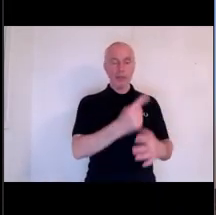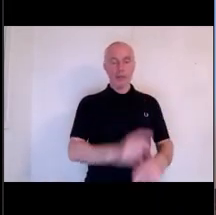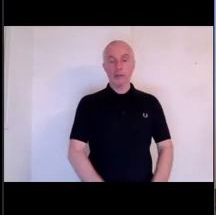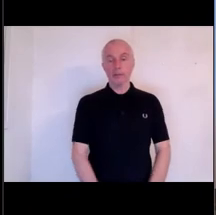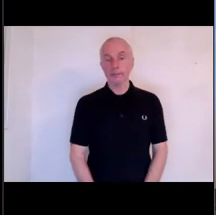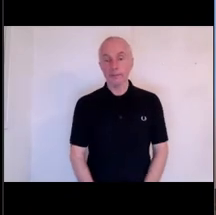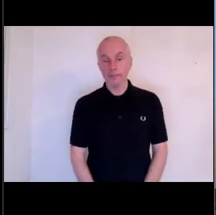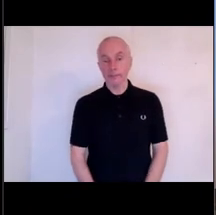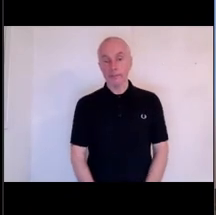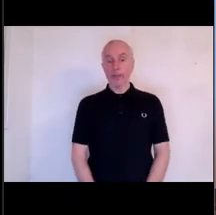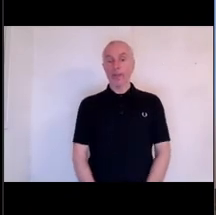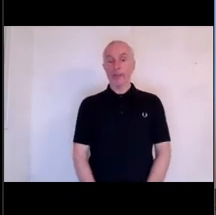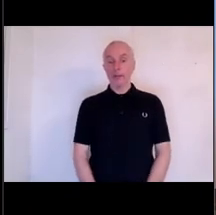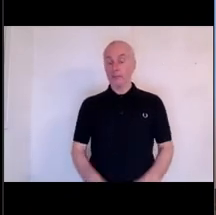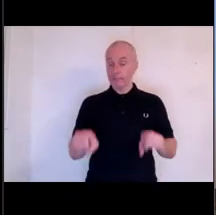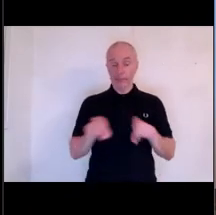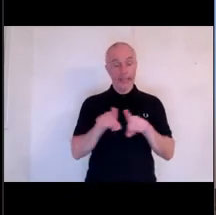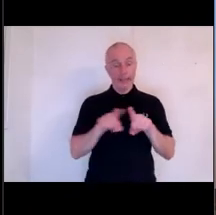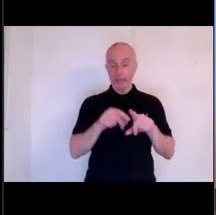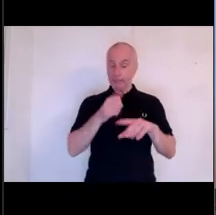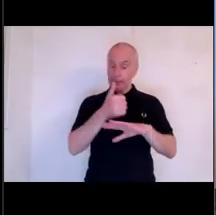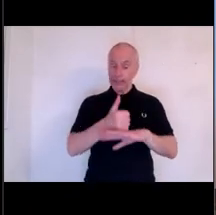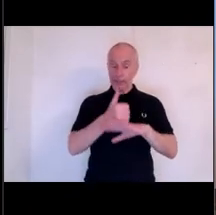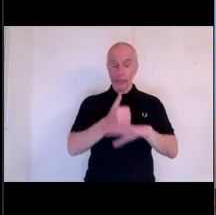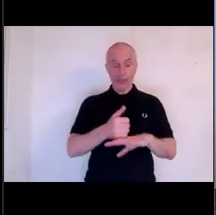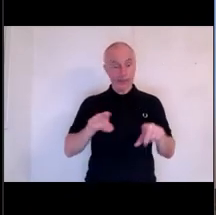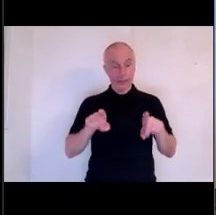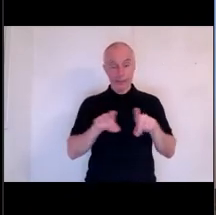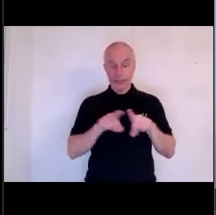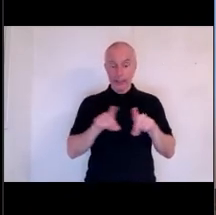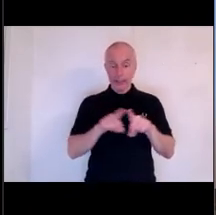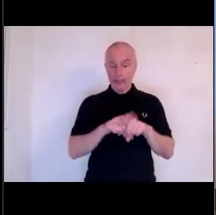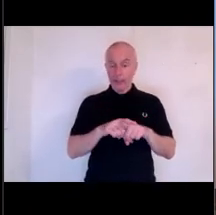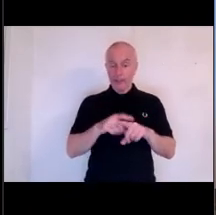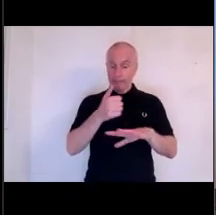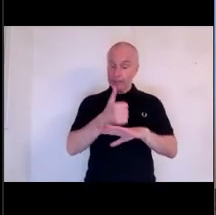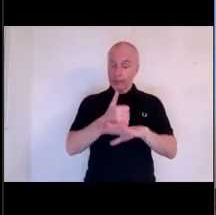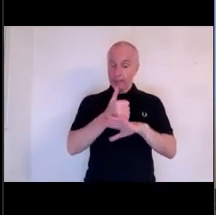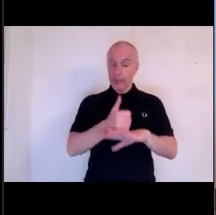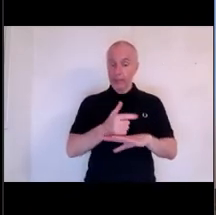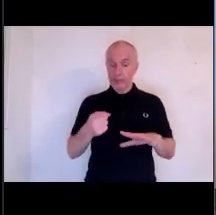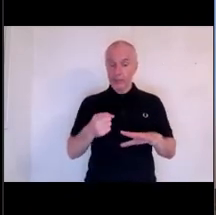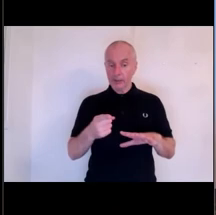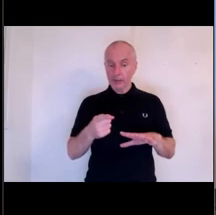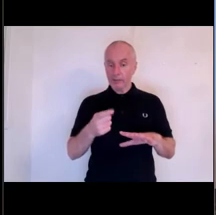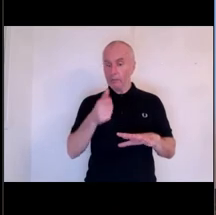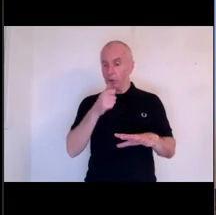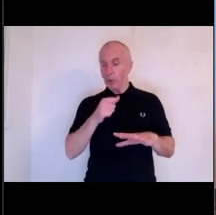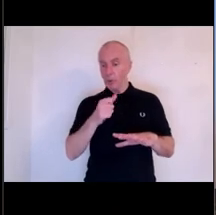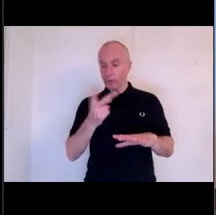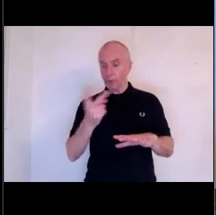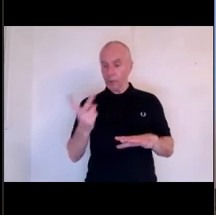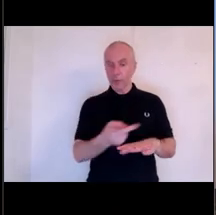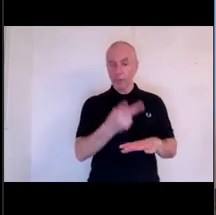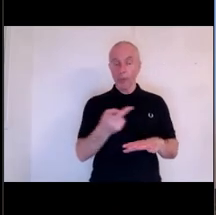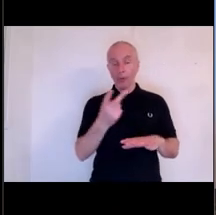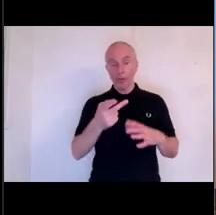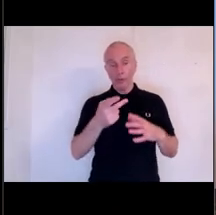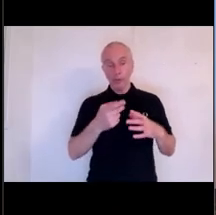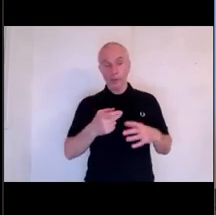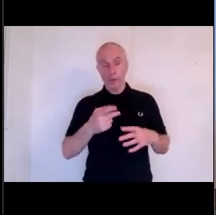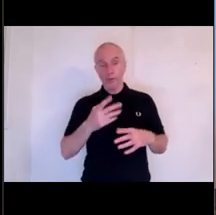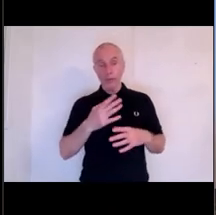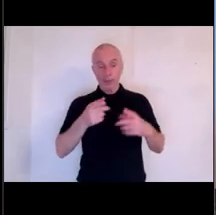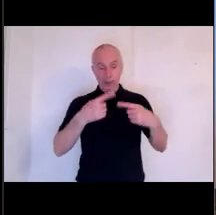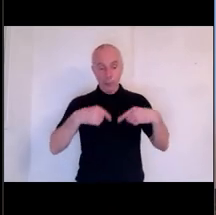it is the same databases that are used to underpin that. And actually, we collaborate quite a lot with our colleagues in the fusion